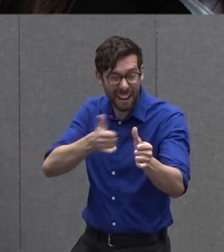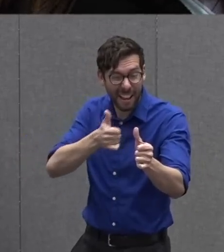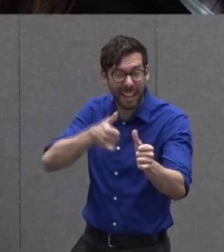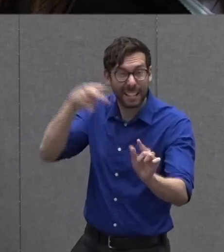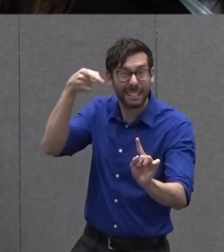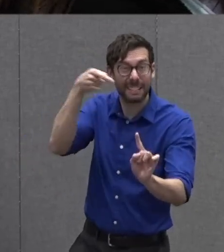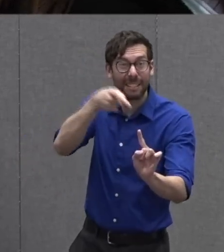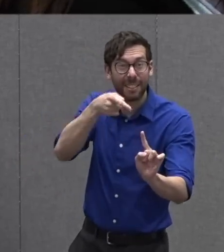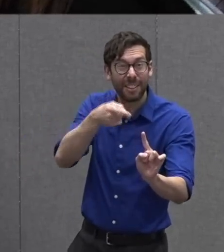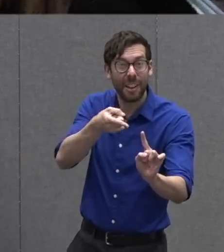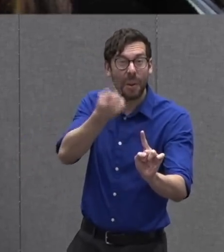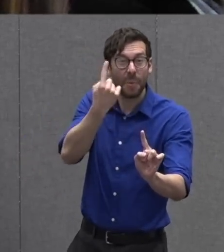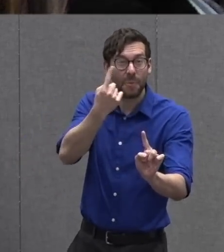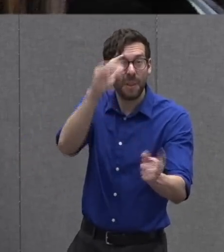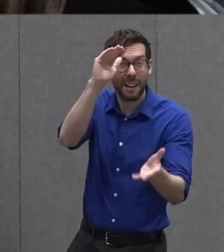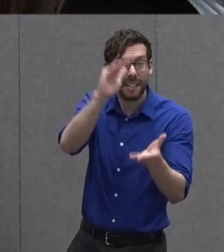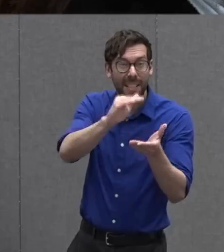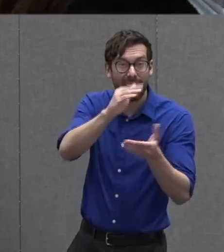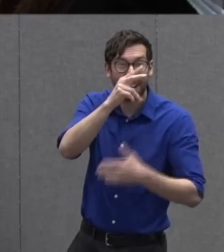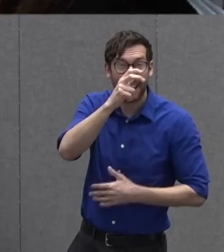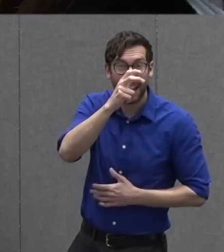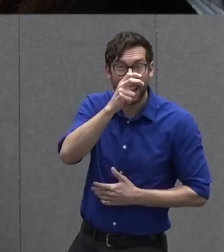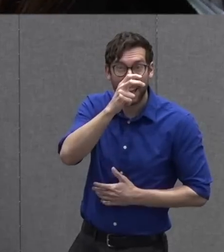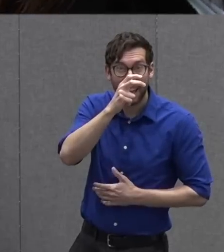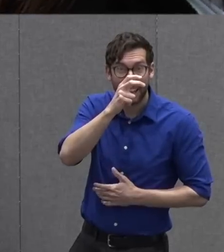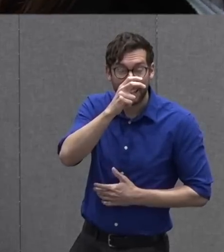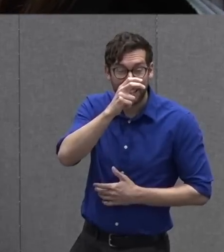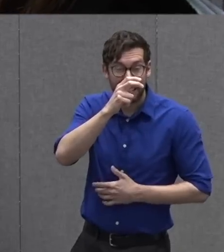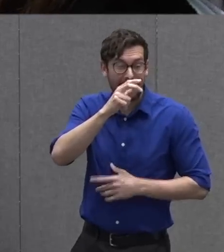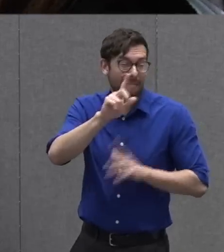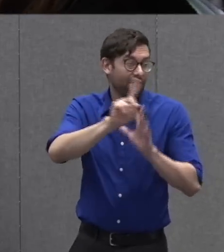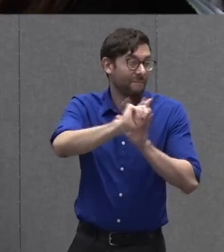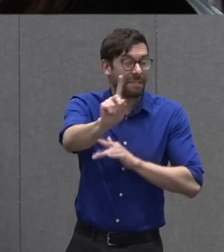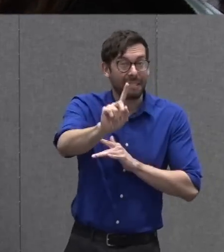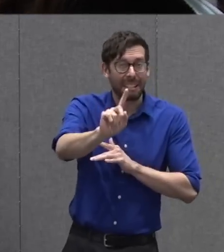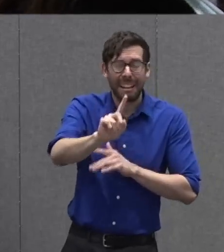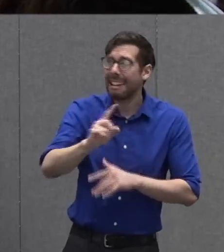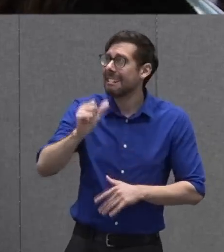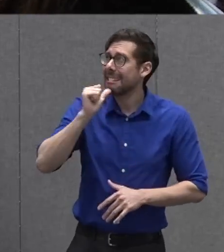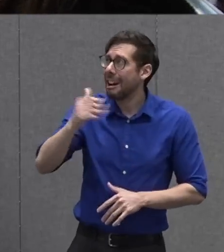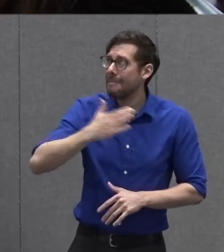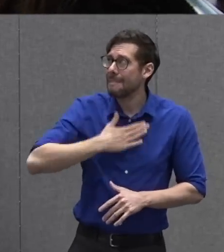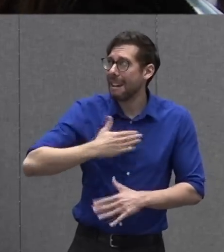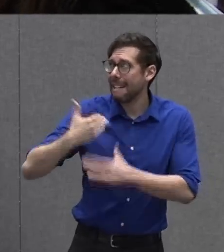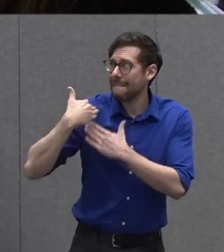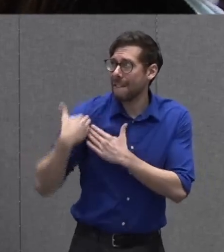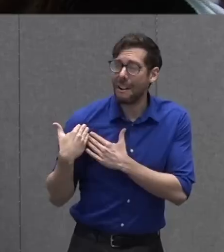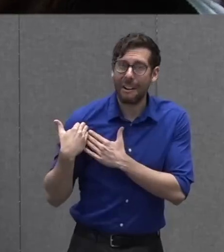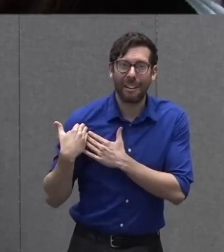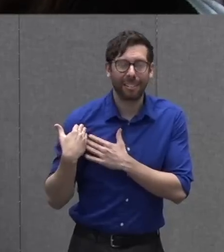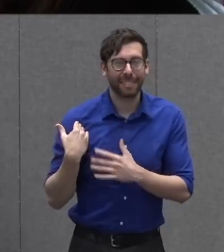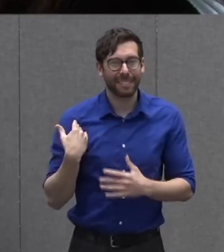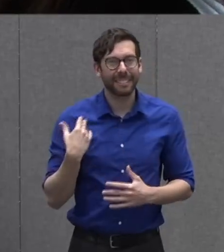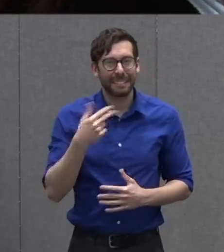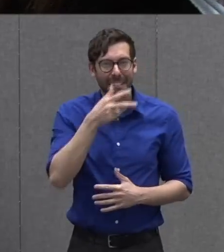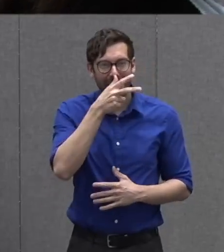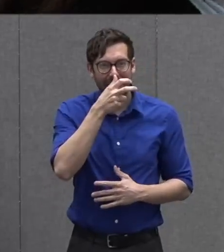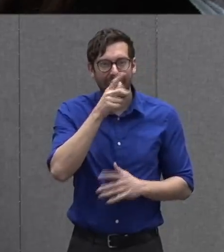to go. It's not all my fault, you know. And he's running away.